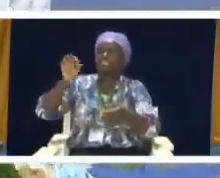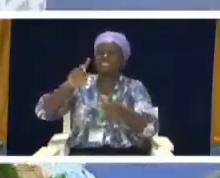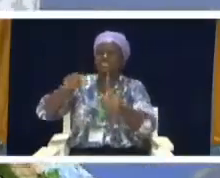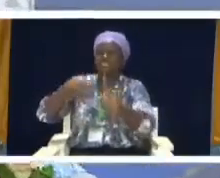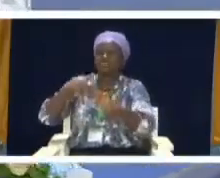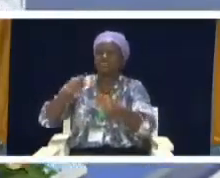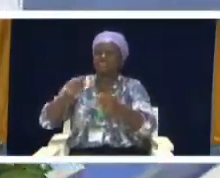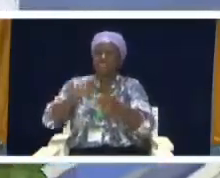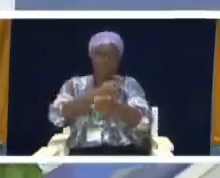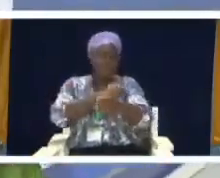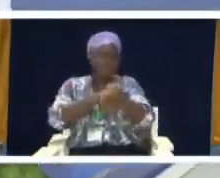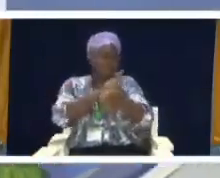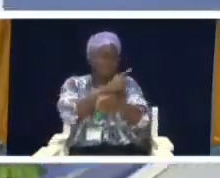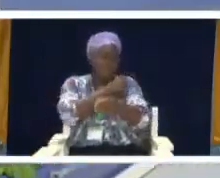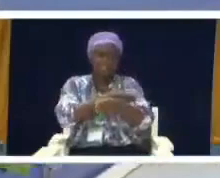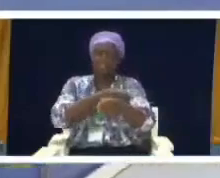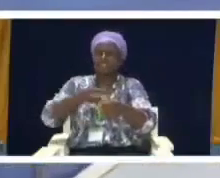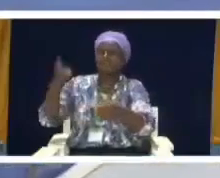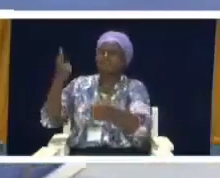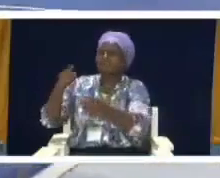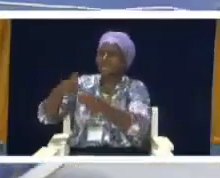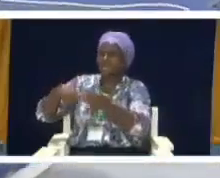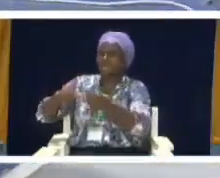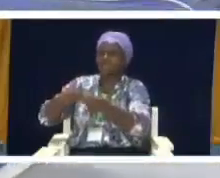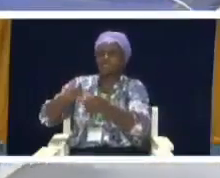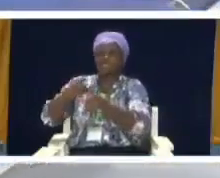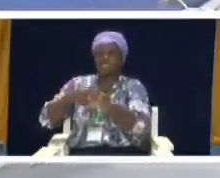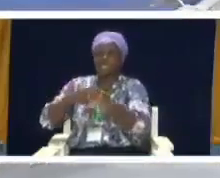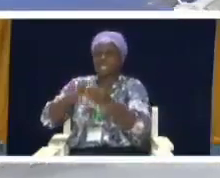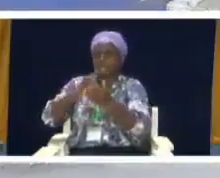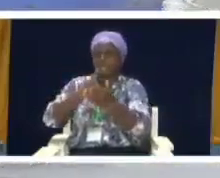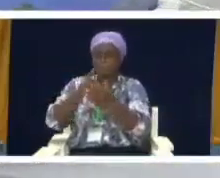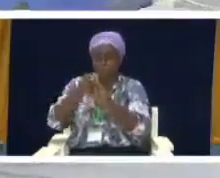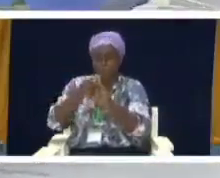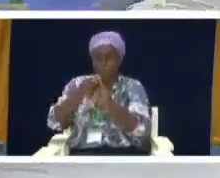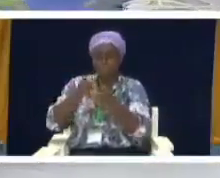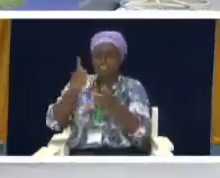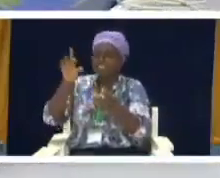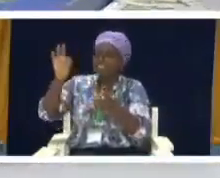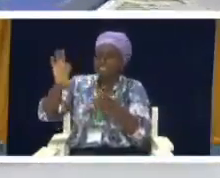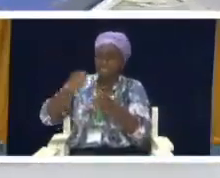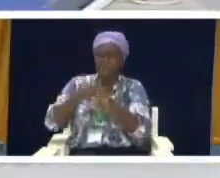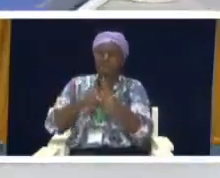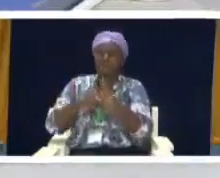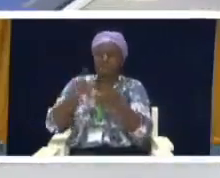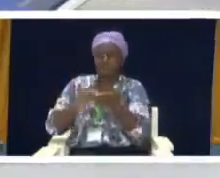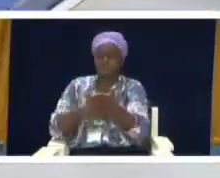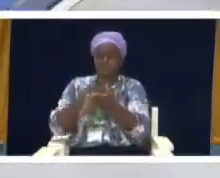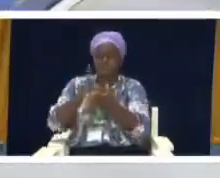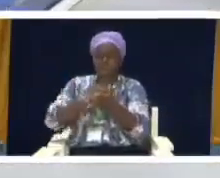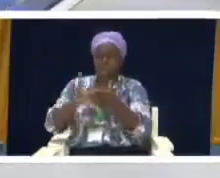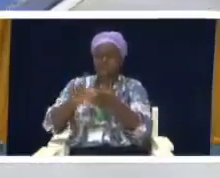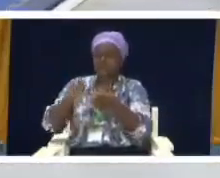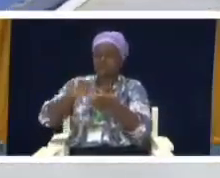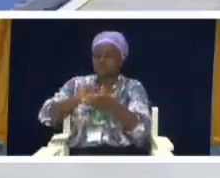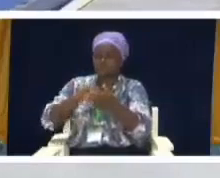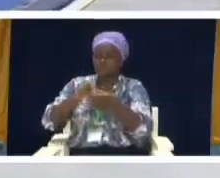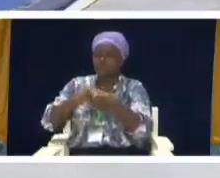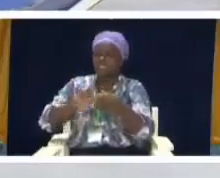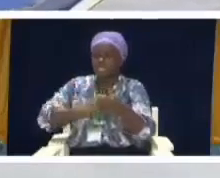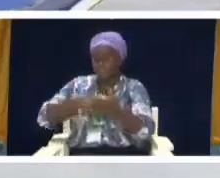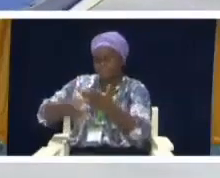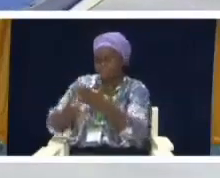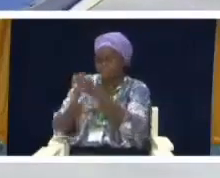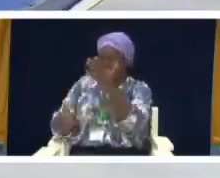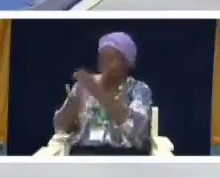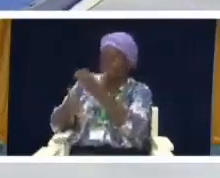to 9 months, by first week of June, I began to bleed. I bled to the point that doctor said